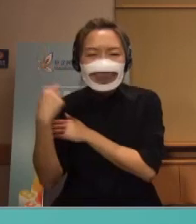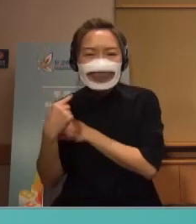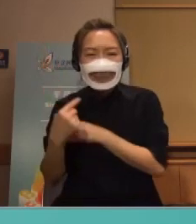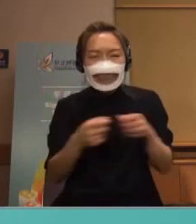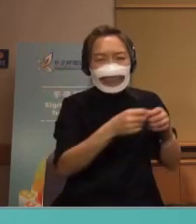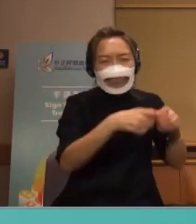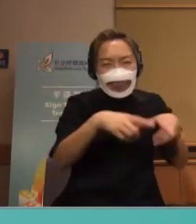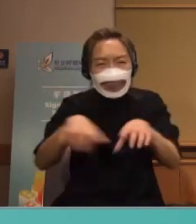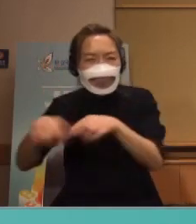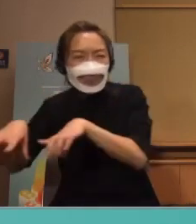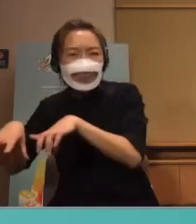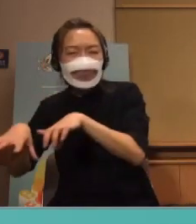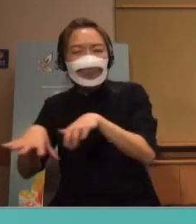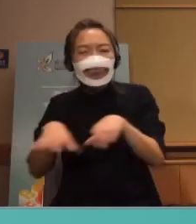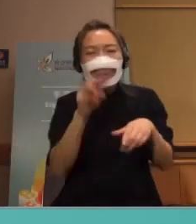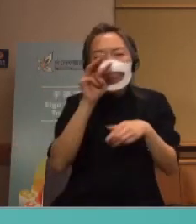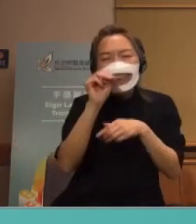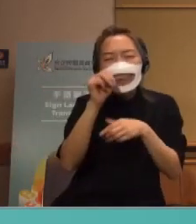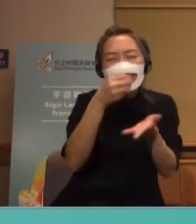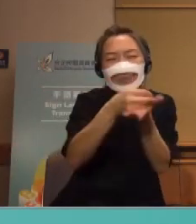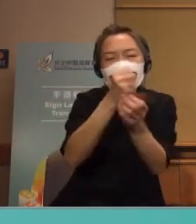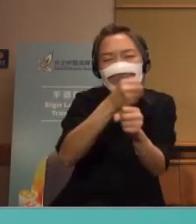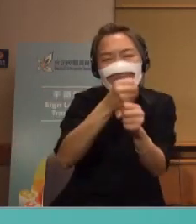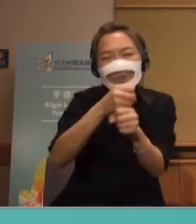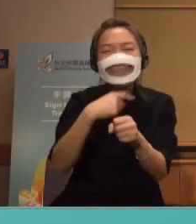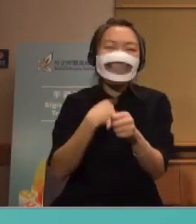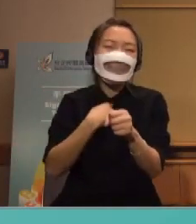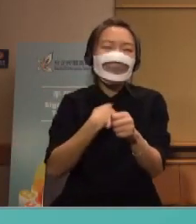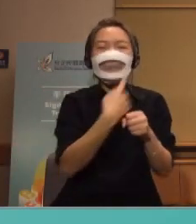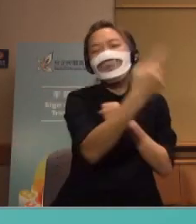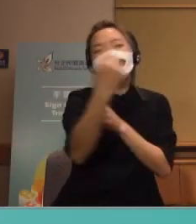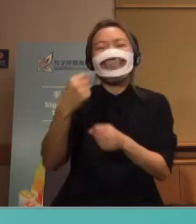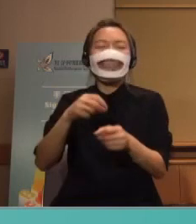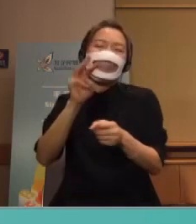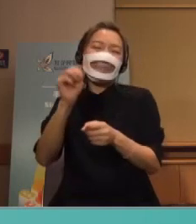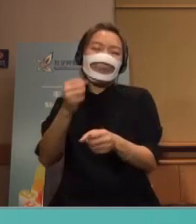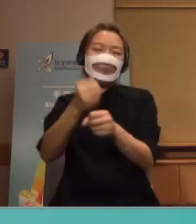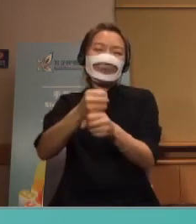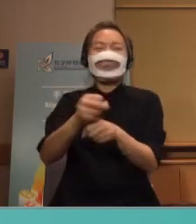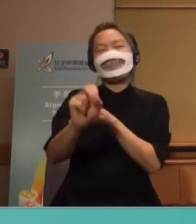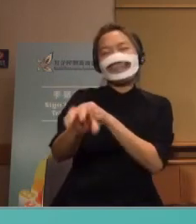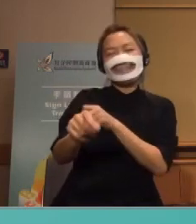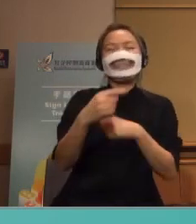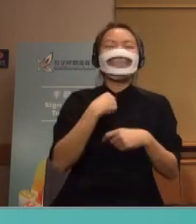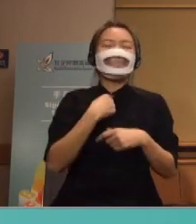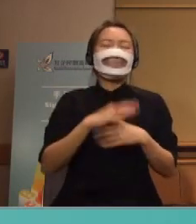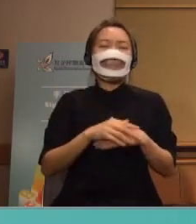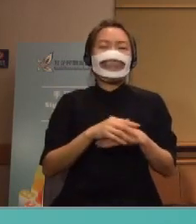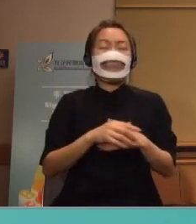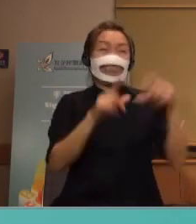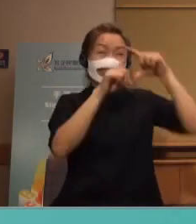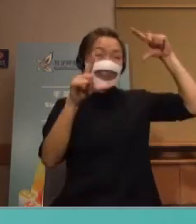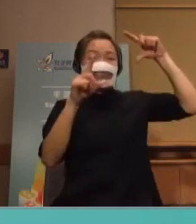kind of like elaborate to like what happened to the profile picture. It wasn't original. It's not an NFT. I'm telling you, it's just a